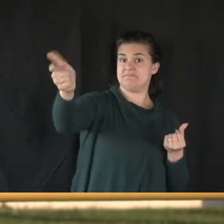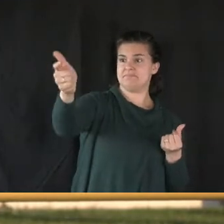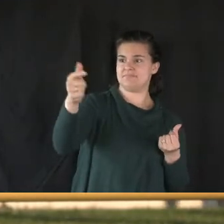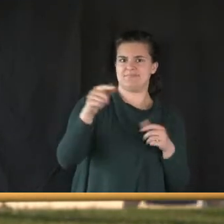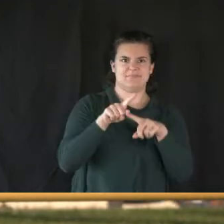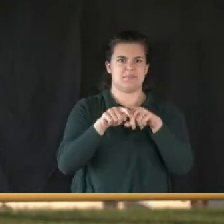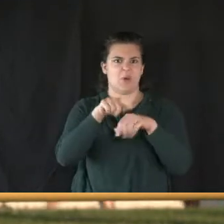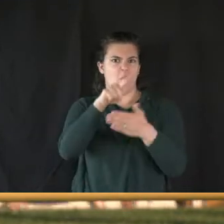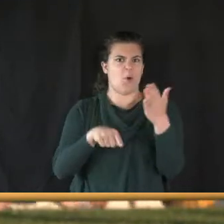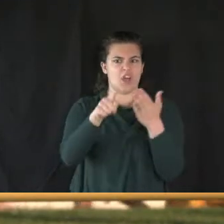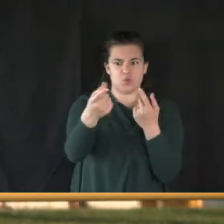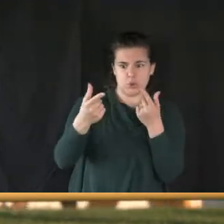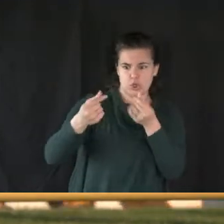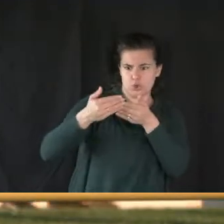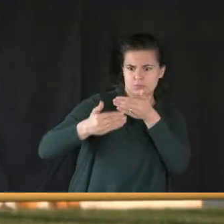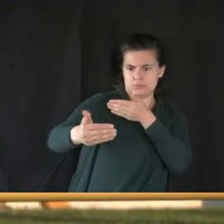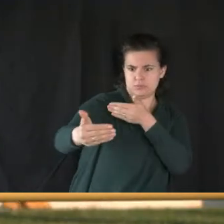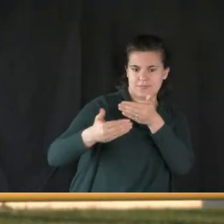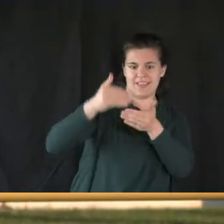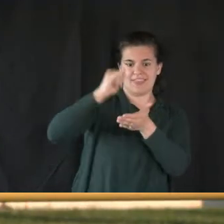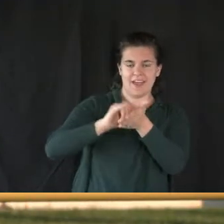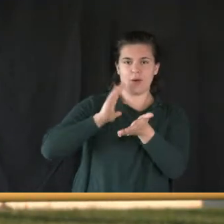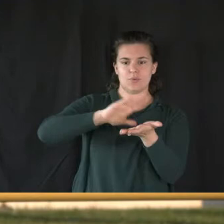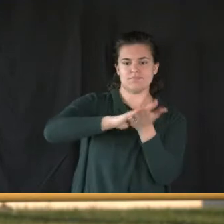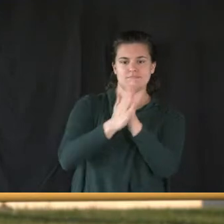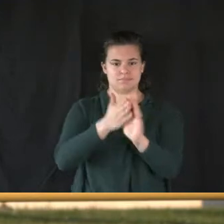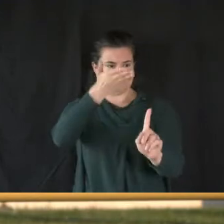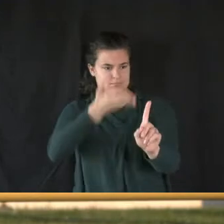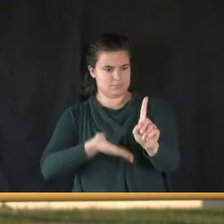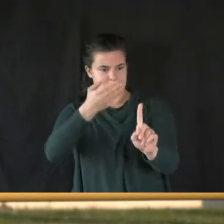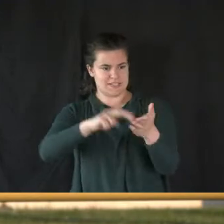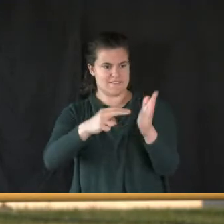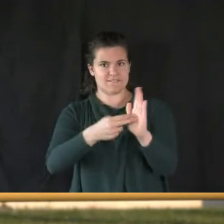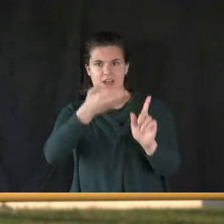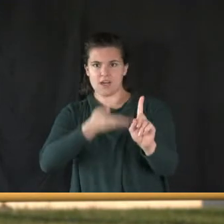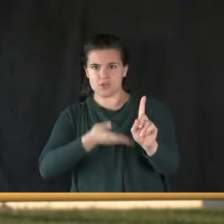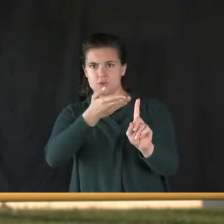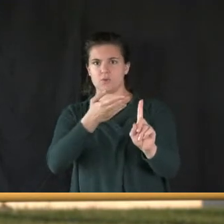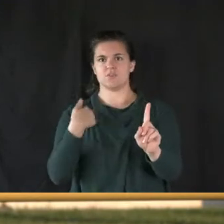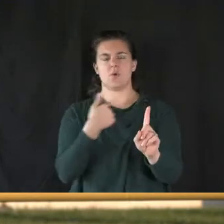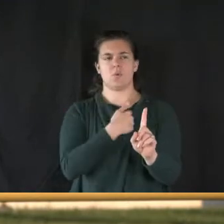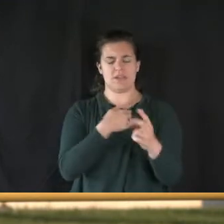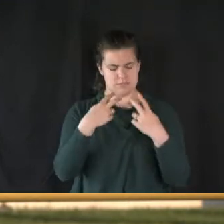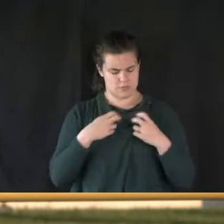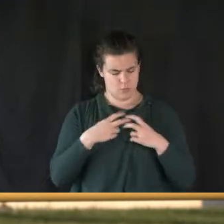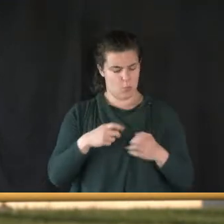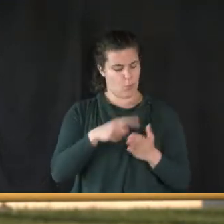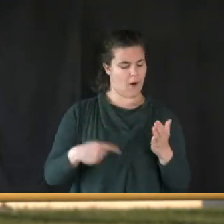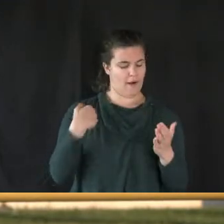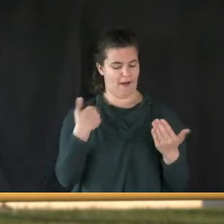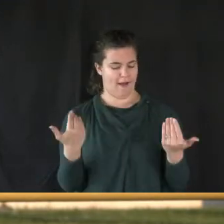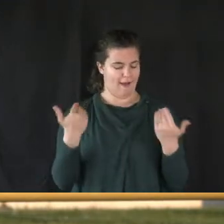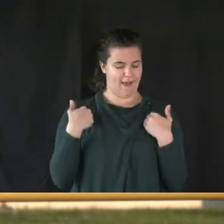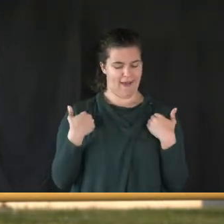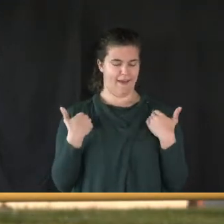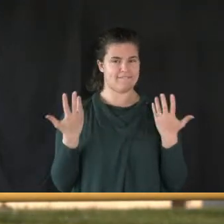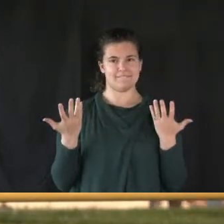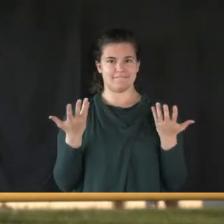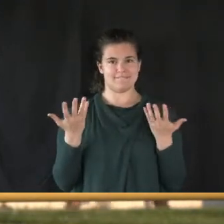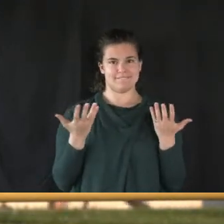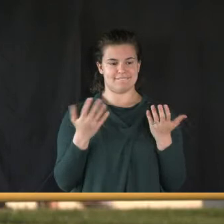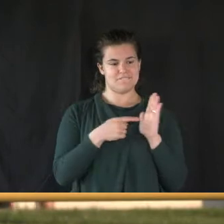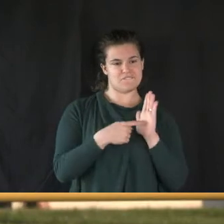do going forward. You know, often we talk about ourselves based on what we have: a truck,